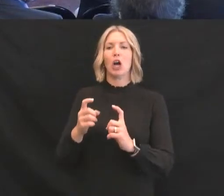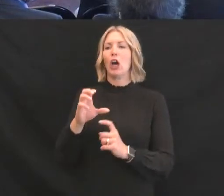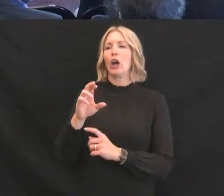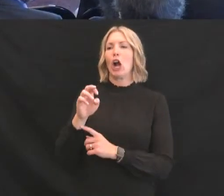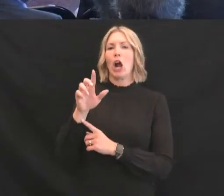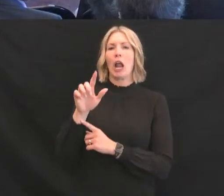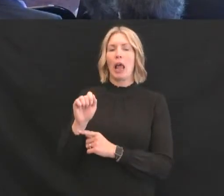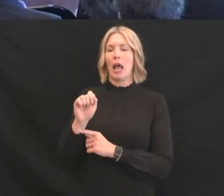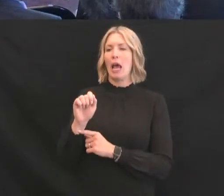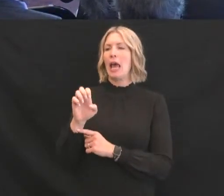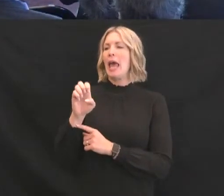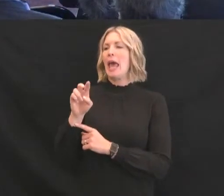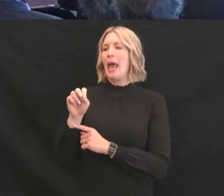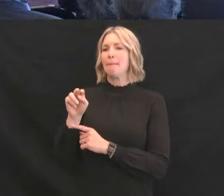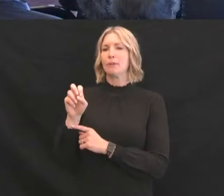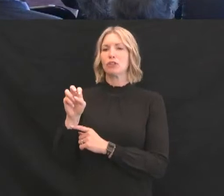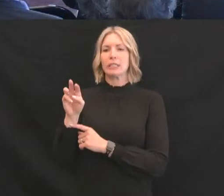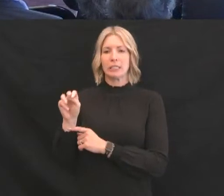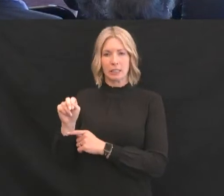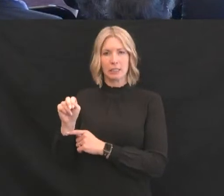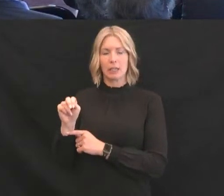Furlong.